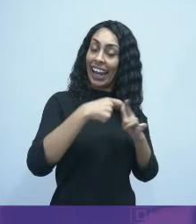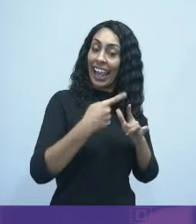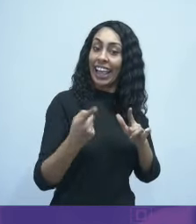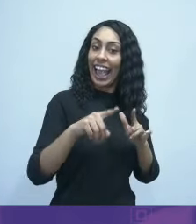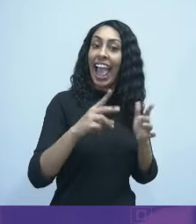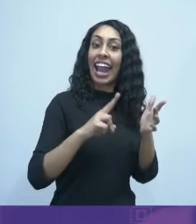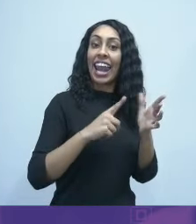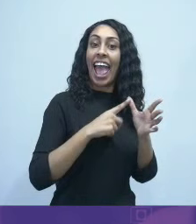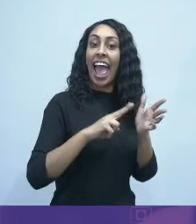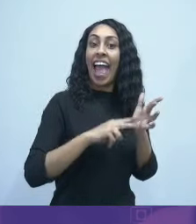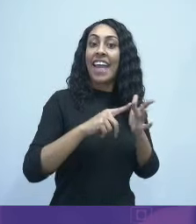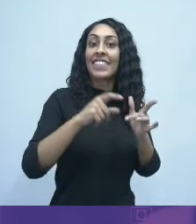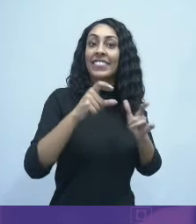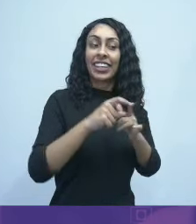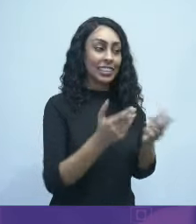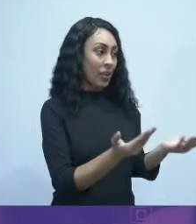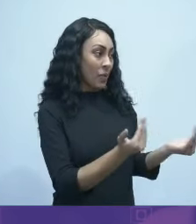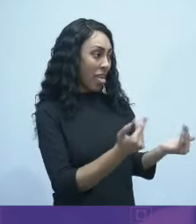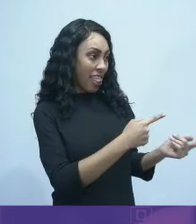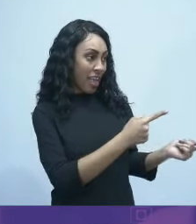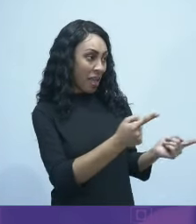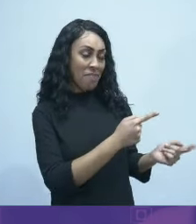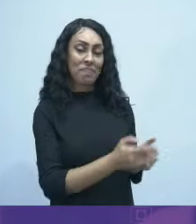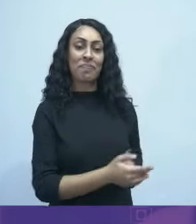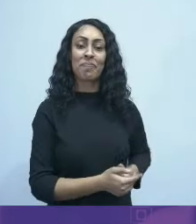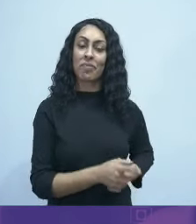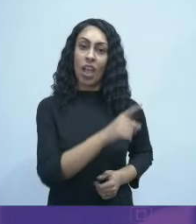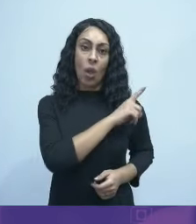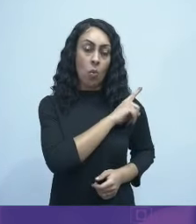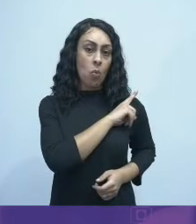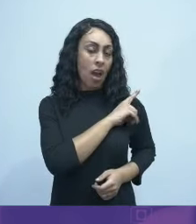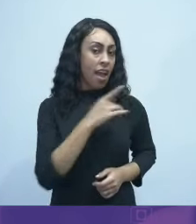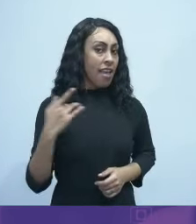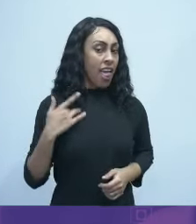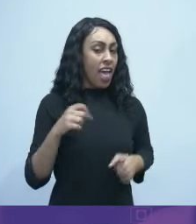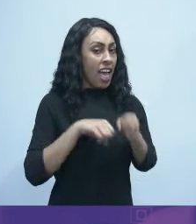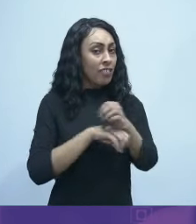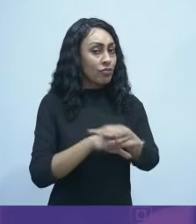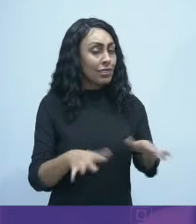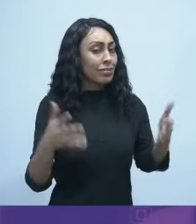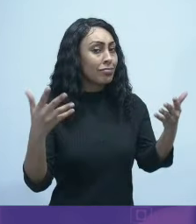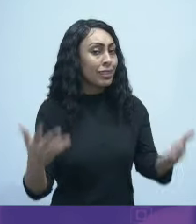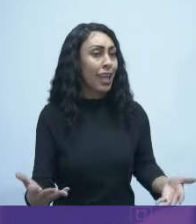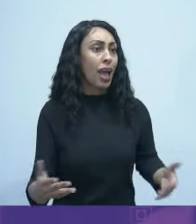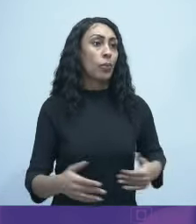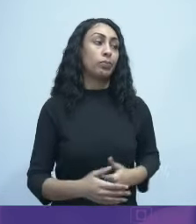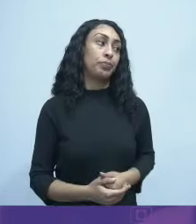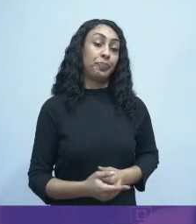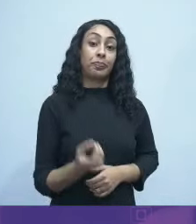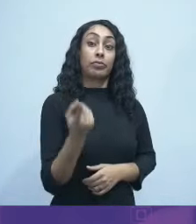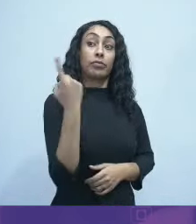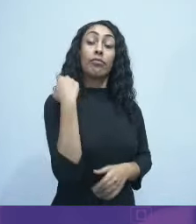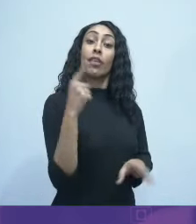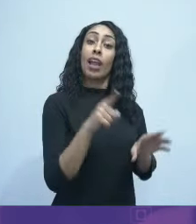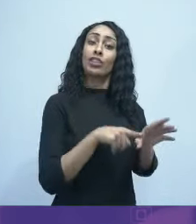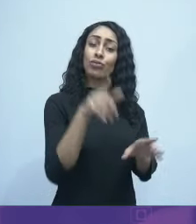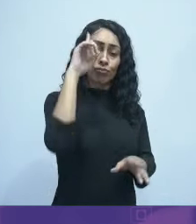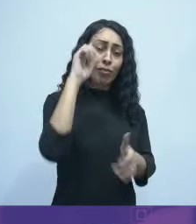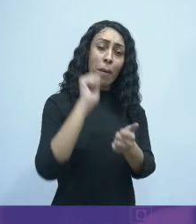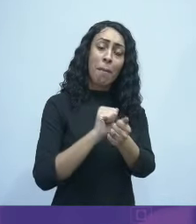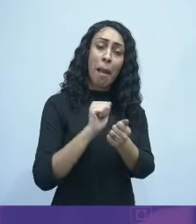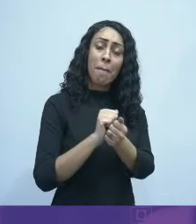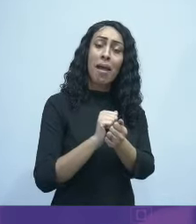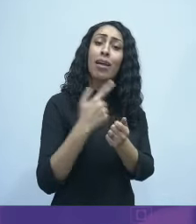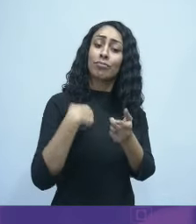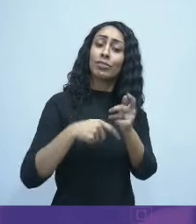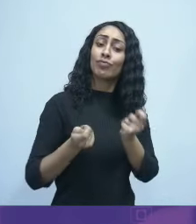welcome. Why this live stream? Why now? Well, Andrew, last year, you probably remember, we